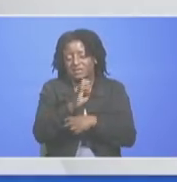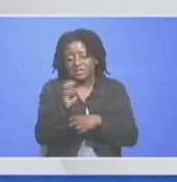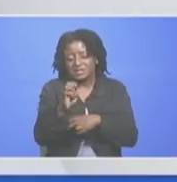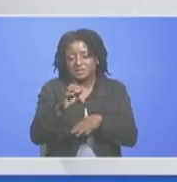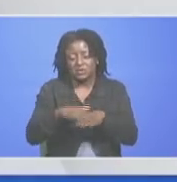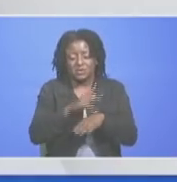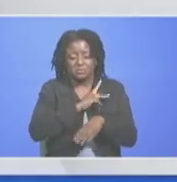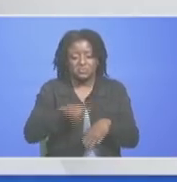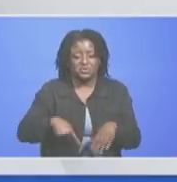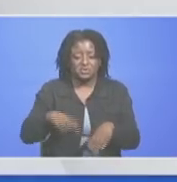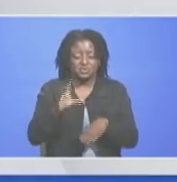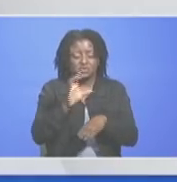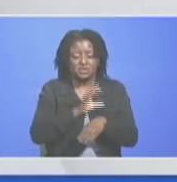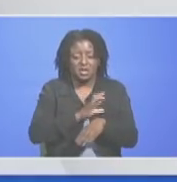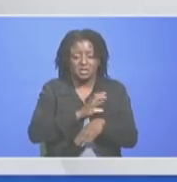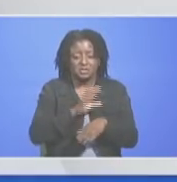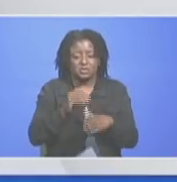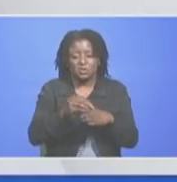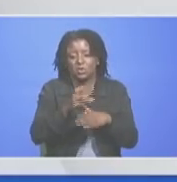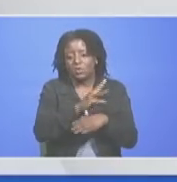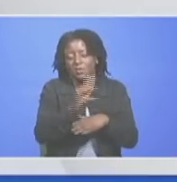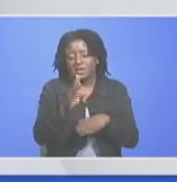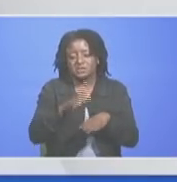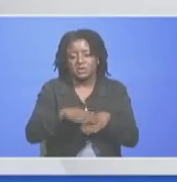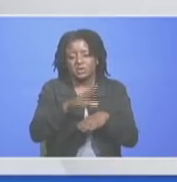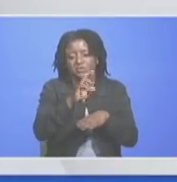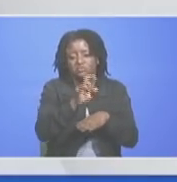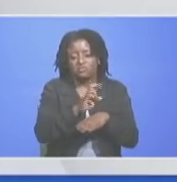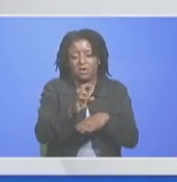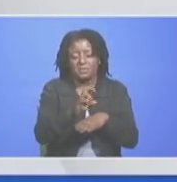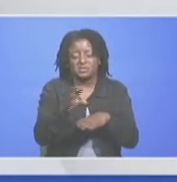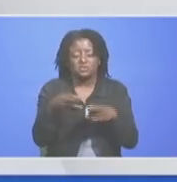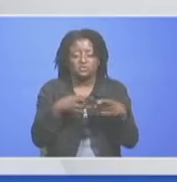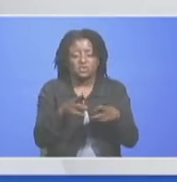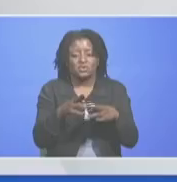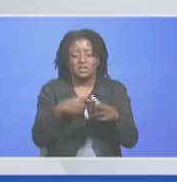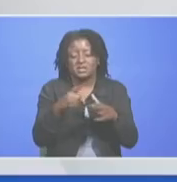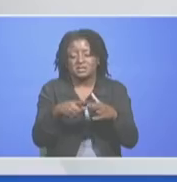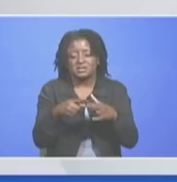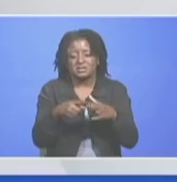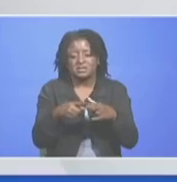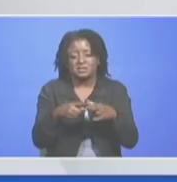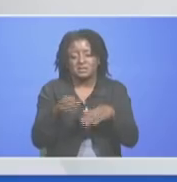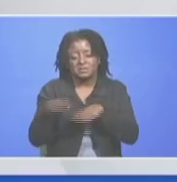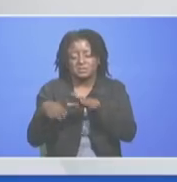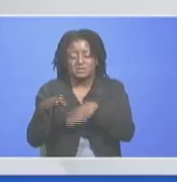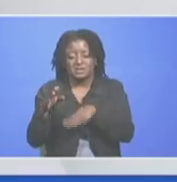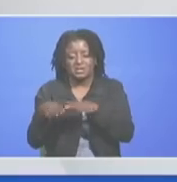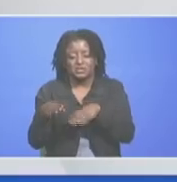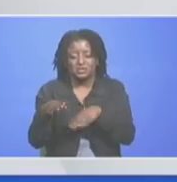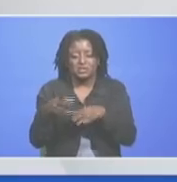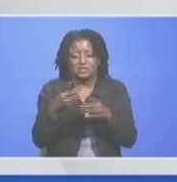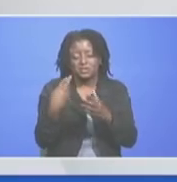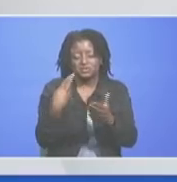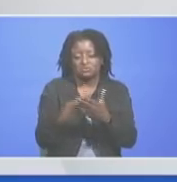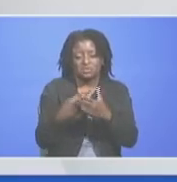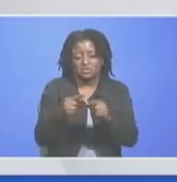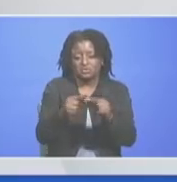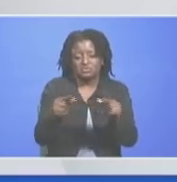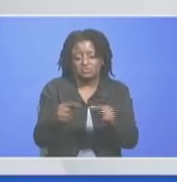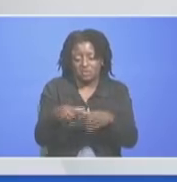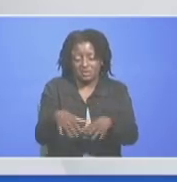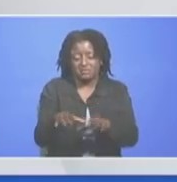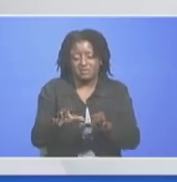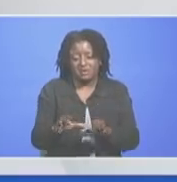until the procession has reached the gravesite. The morning party, along with a motorcade, will travel north on Blue Hill Road to Independence